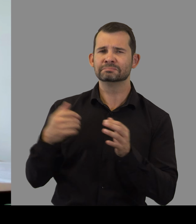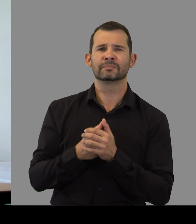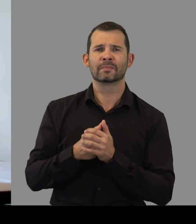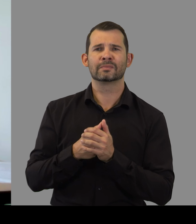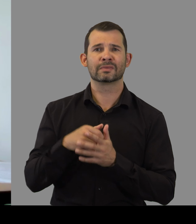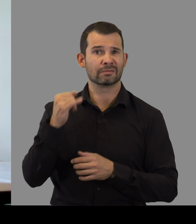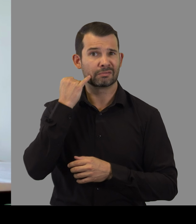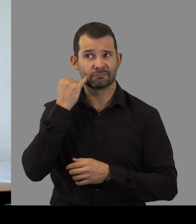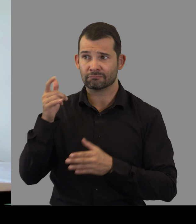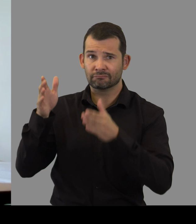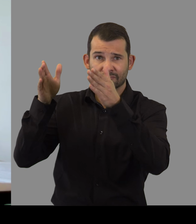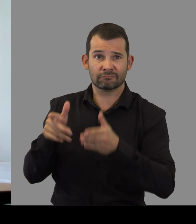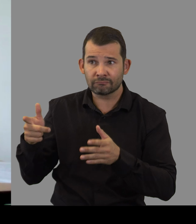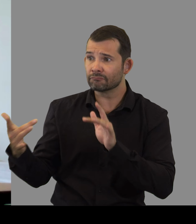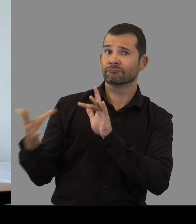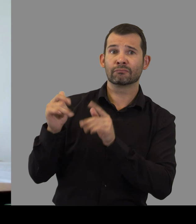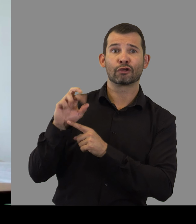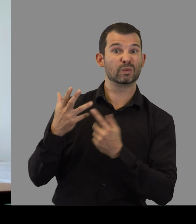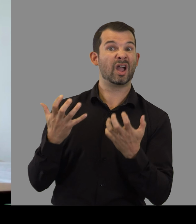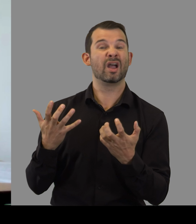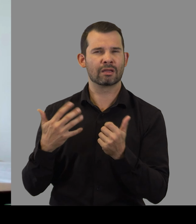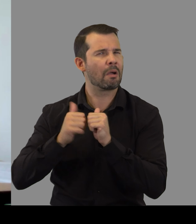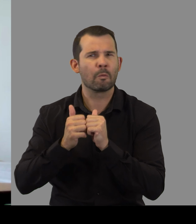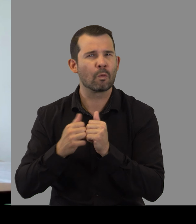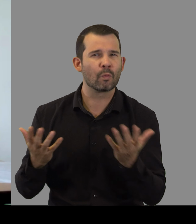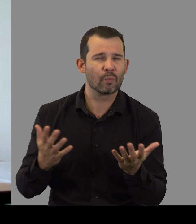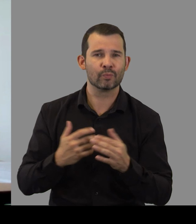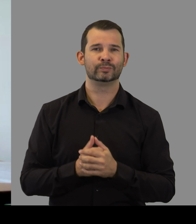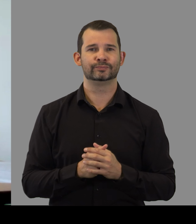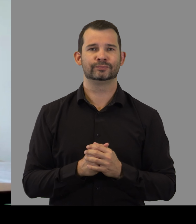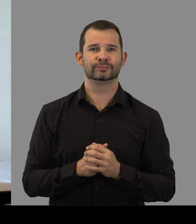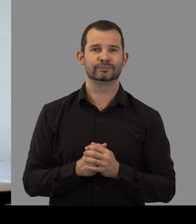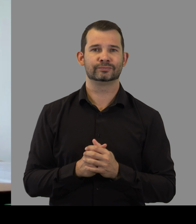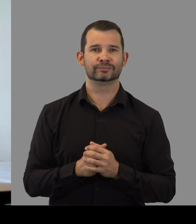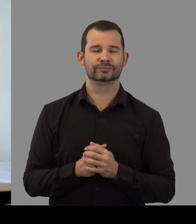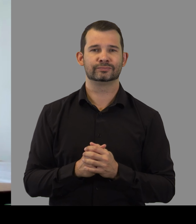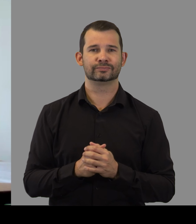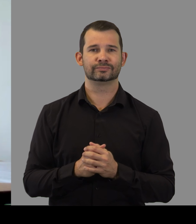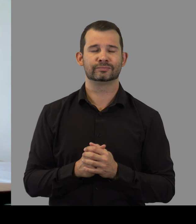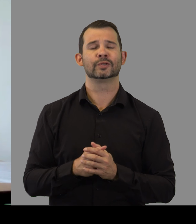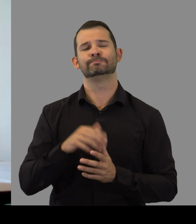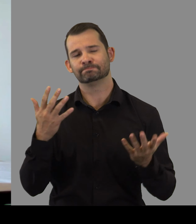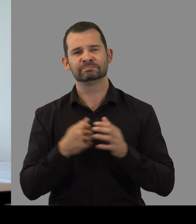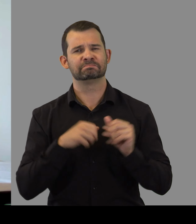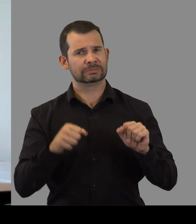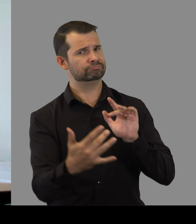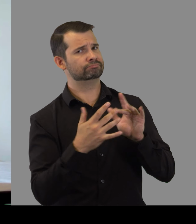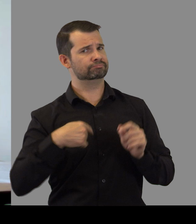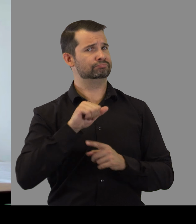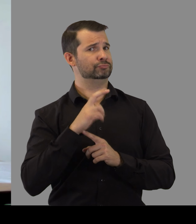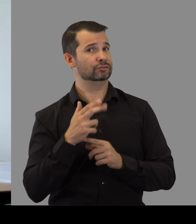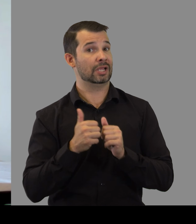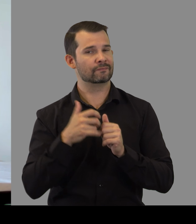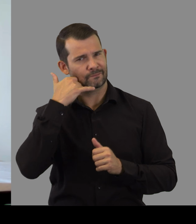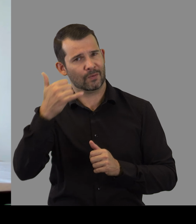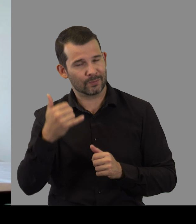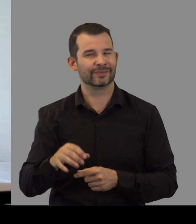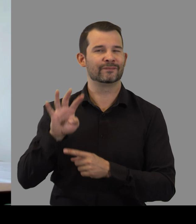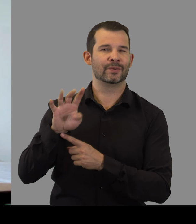an individual wanted to contact Arch, how could they do so? They can contact Arch by telephone at